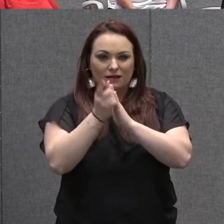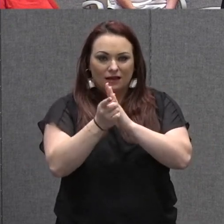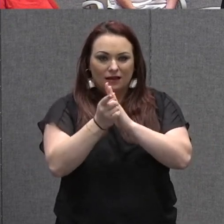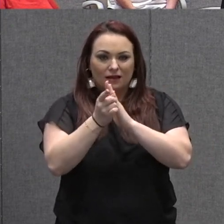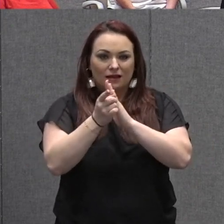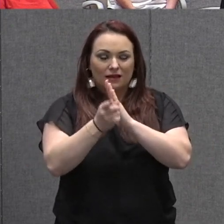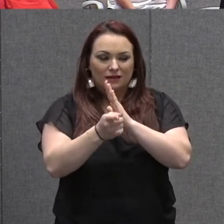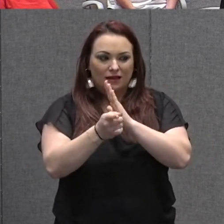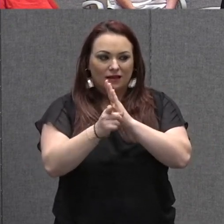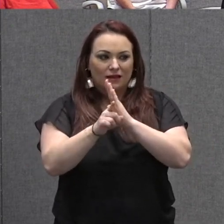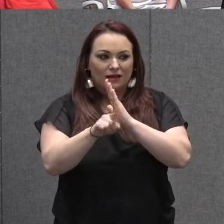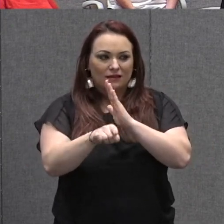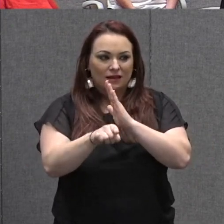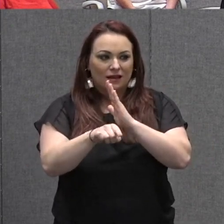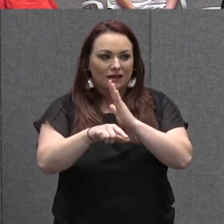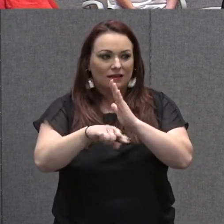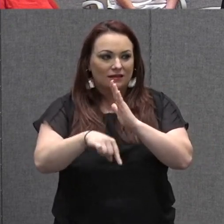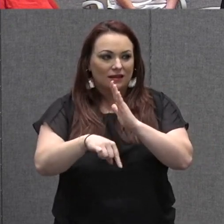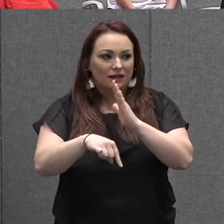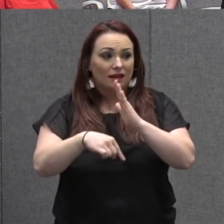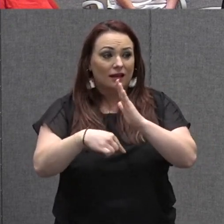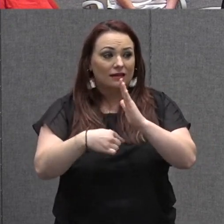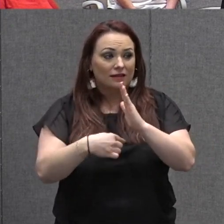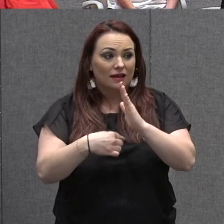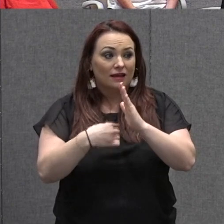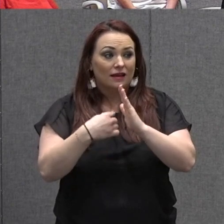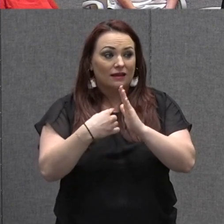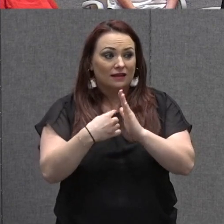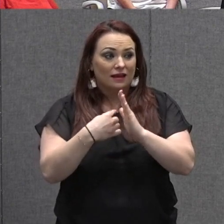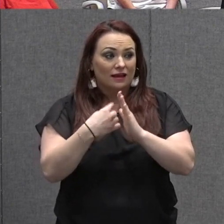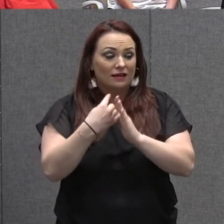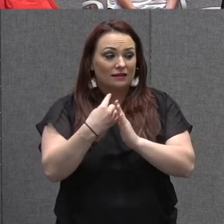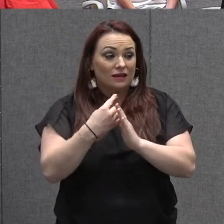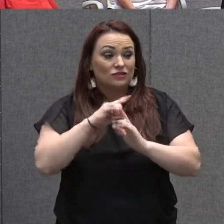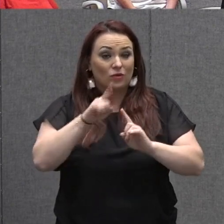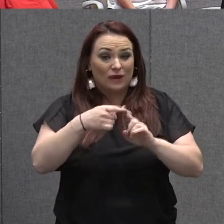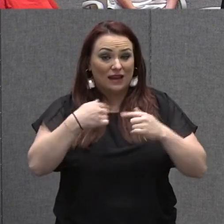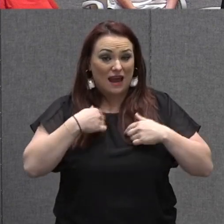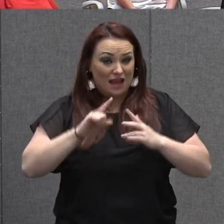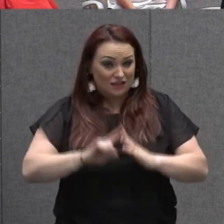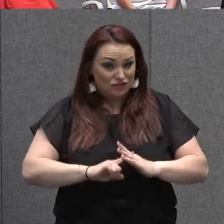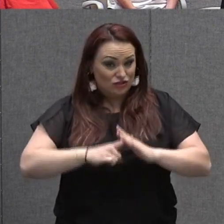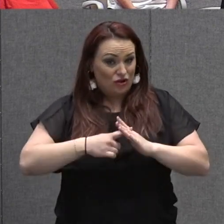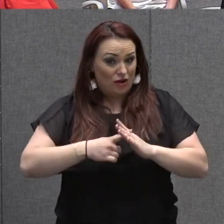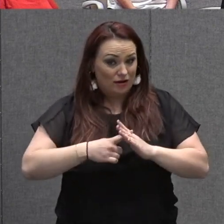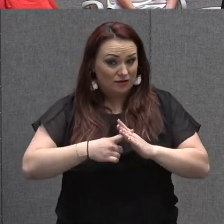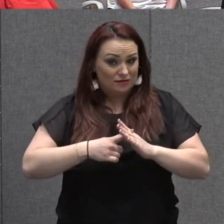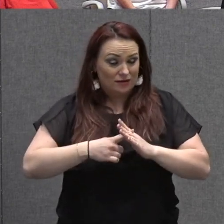So when I start, I'm going to play on my box here.